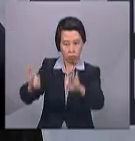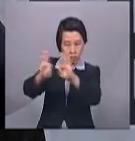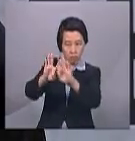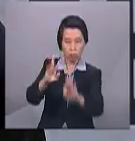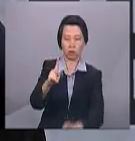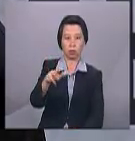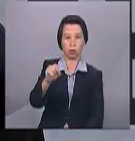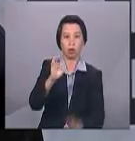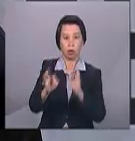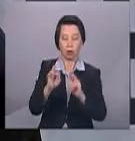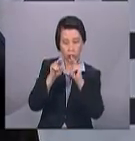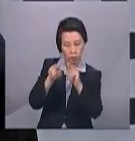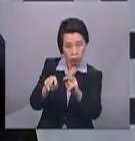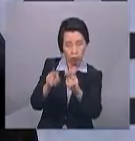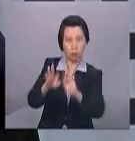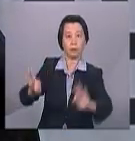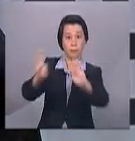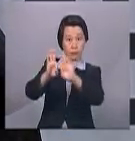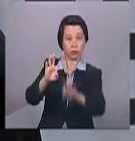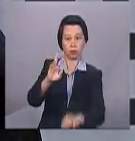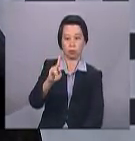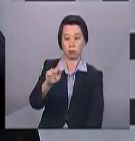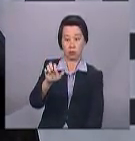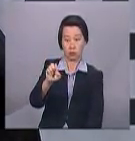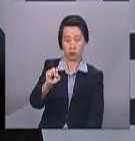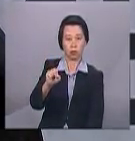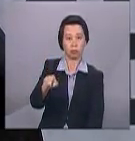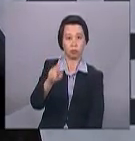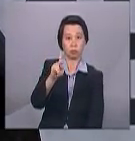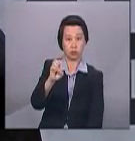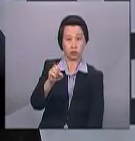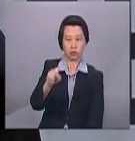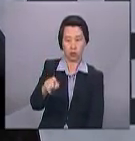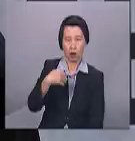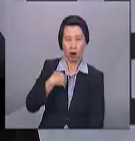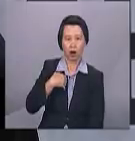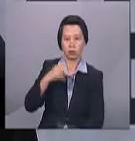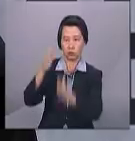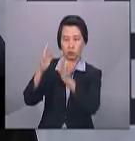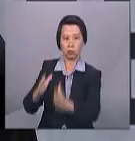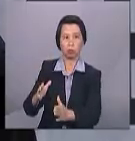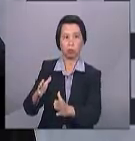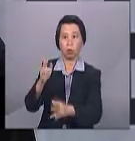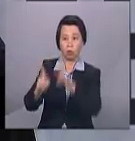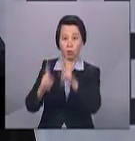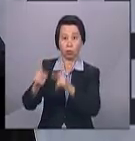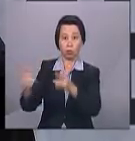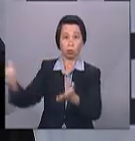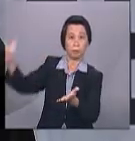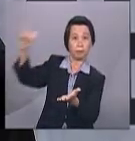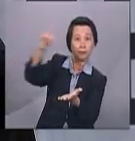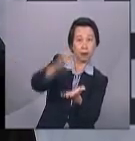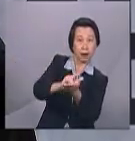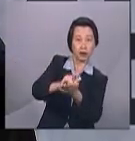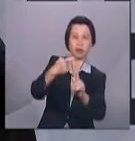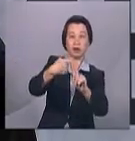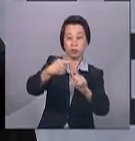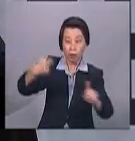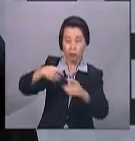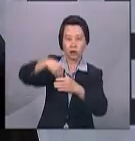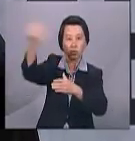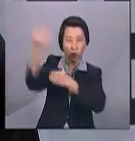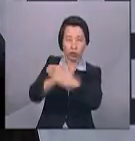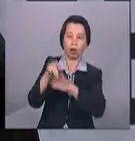if you look into imported cases, there are our citizens coming back from overseas. So we fear that you know,